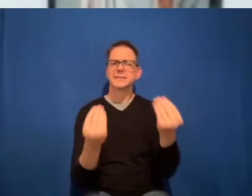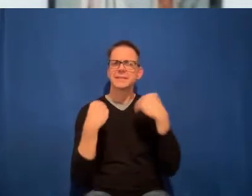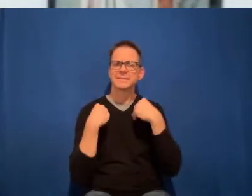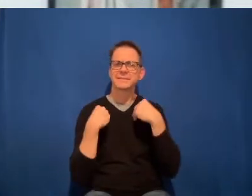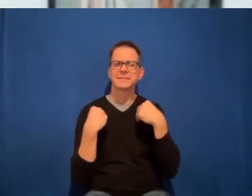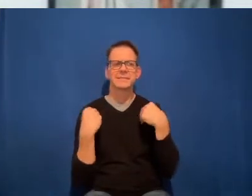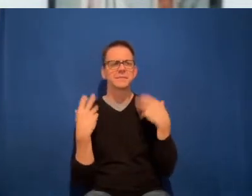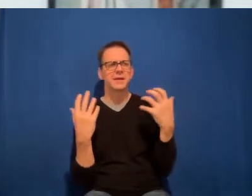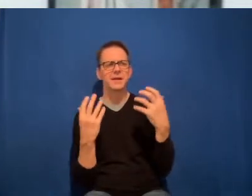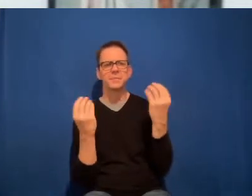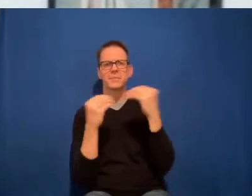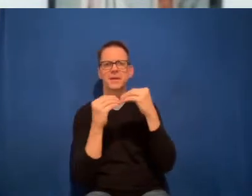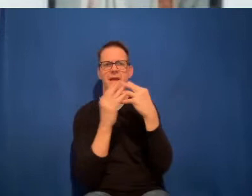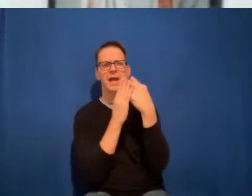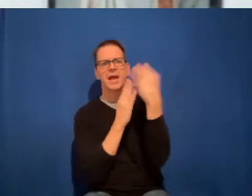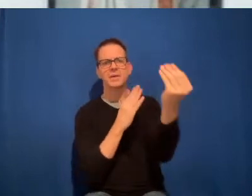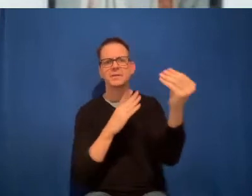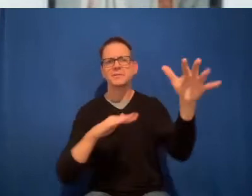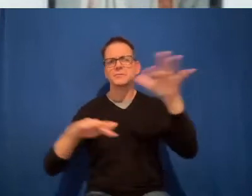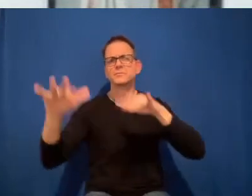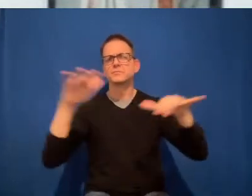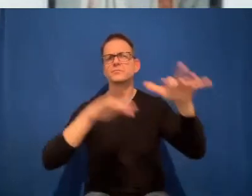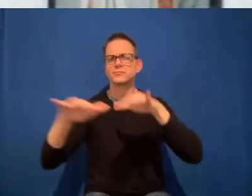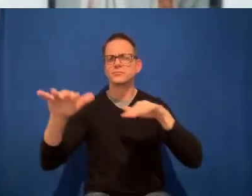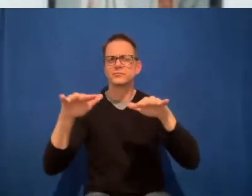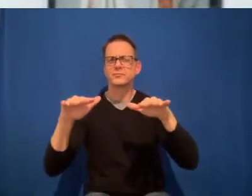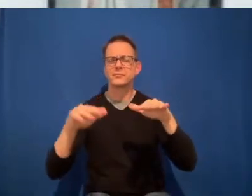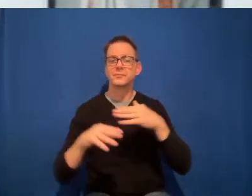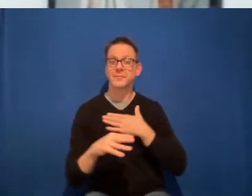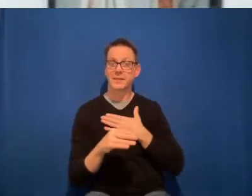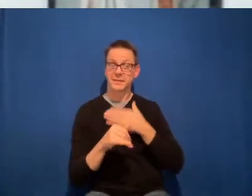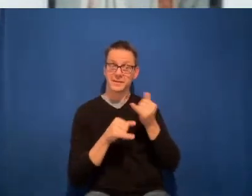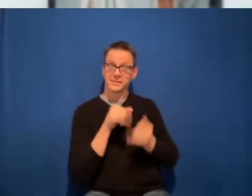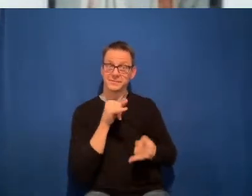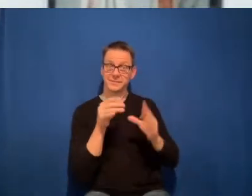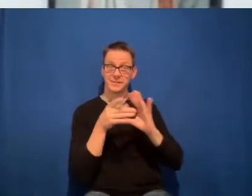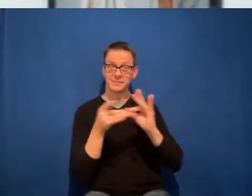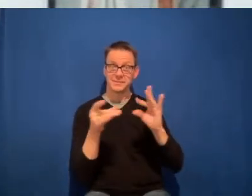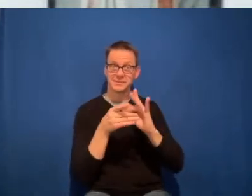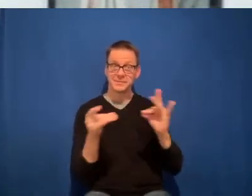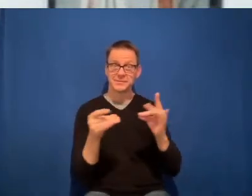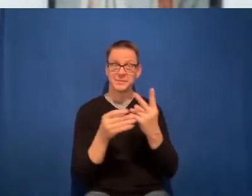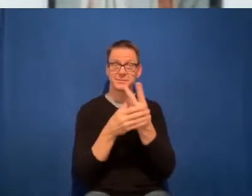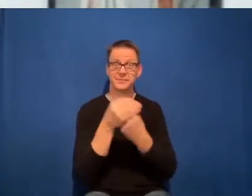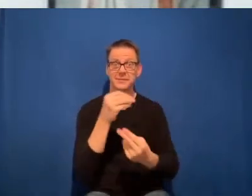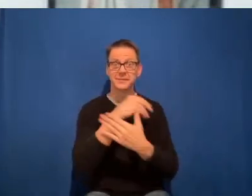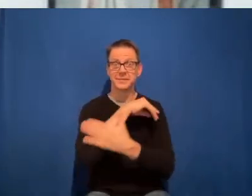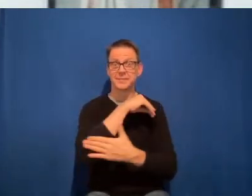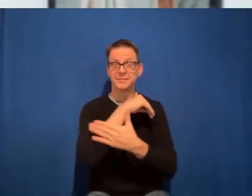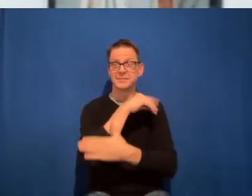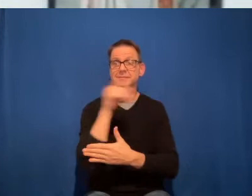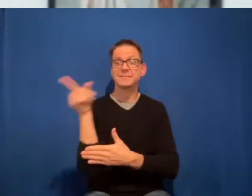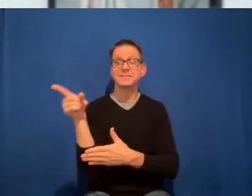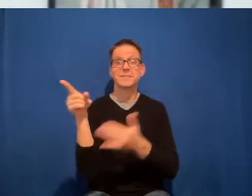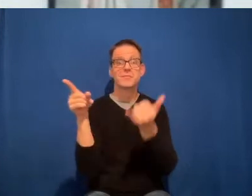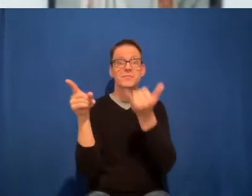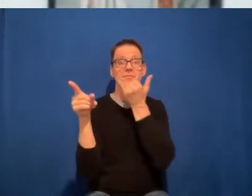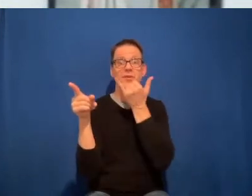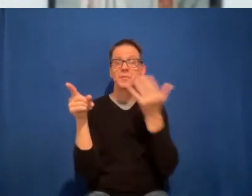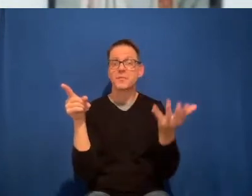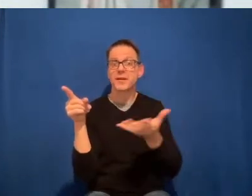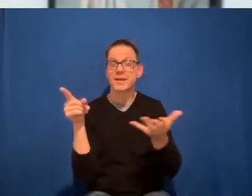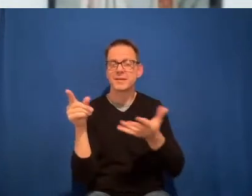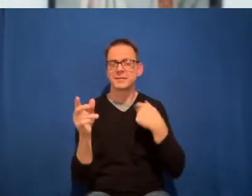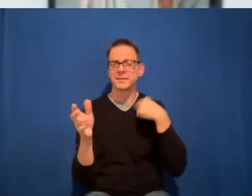out and about safely. The last thing I want to say is what are both countries doing wrong? We still have not acknowledged airborne transmission. Until